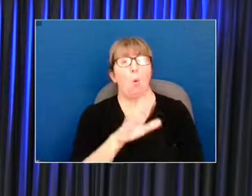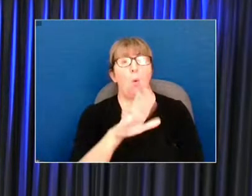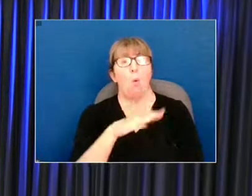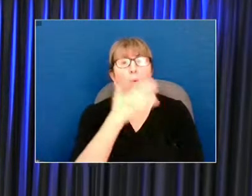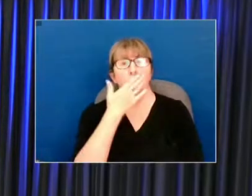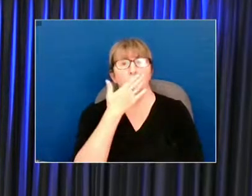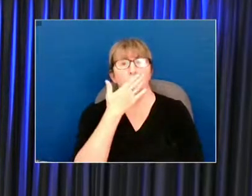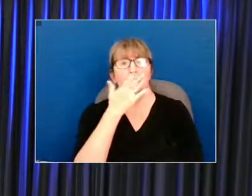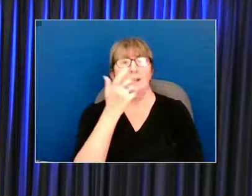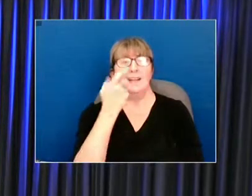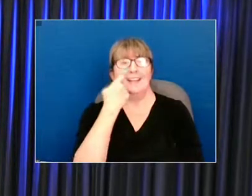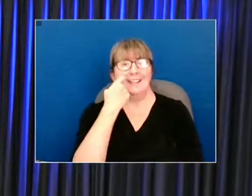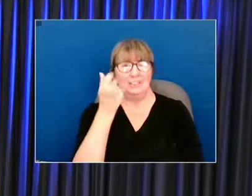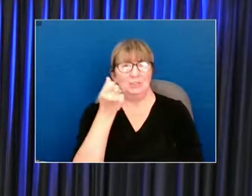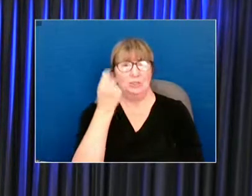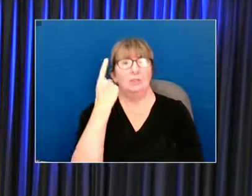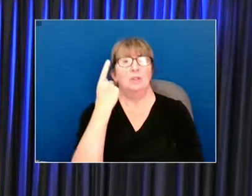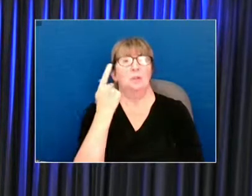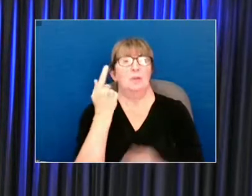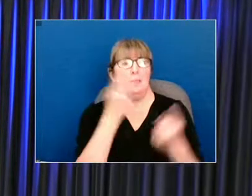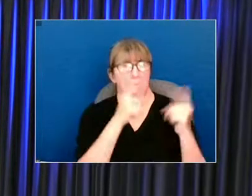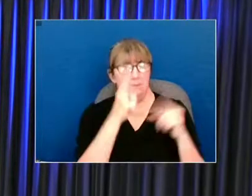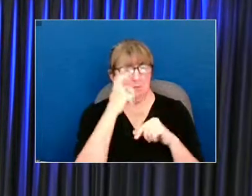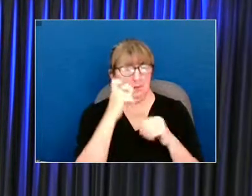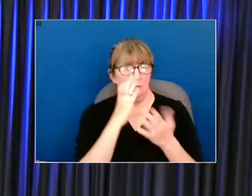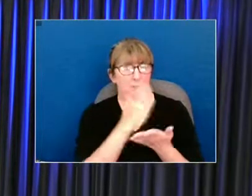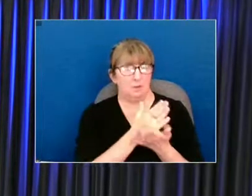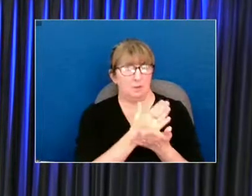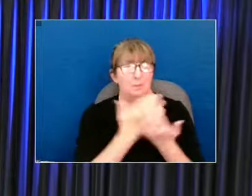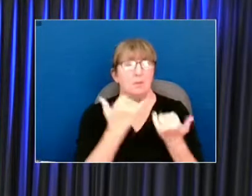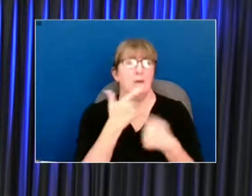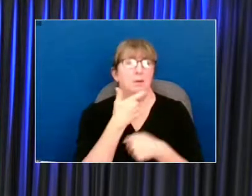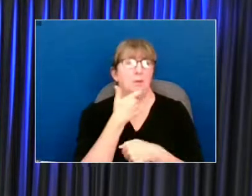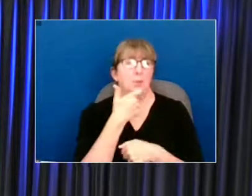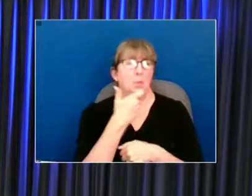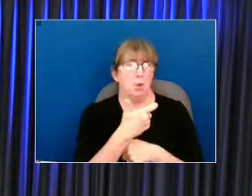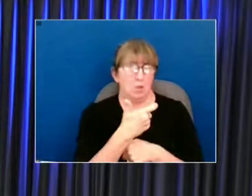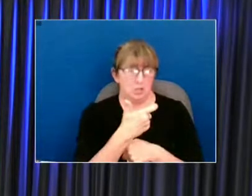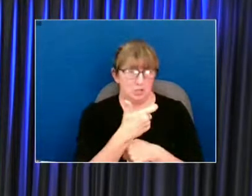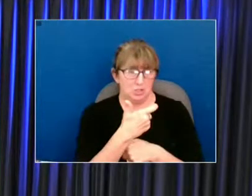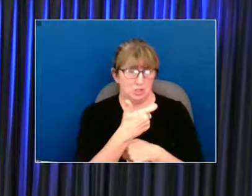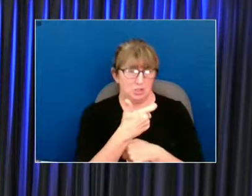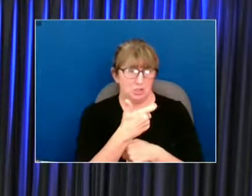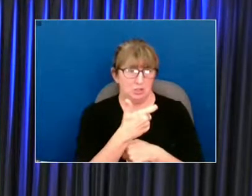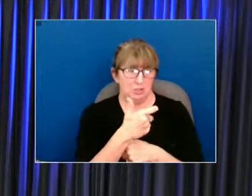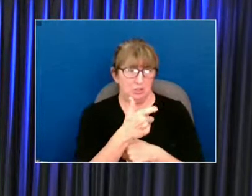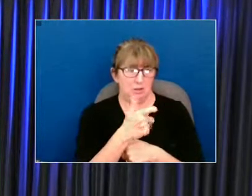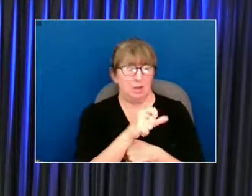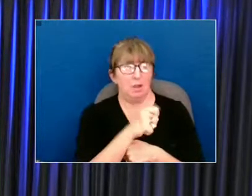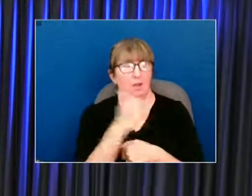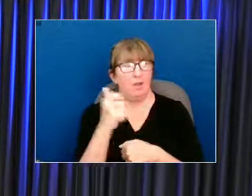what happened here. Since we stopped it, you're now watching an archive version of the video. That's why you're